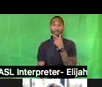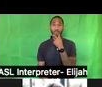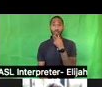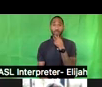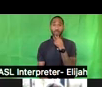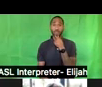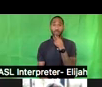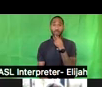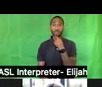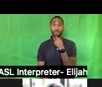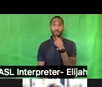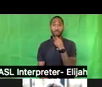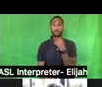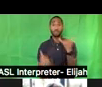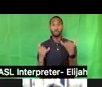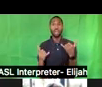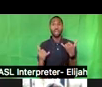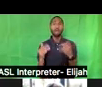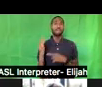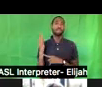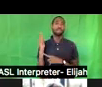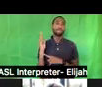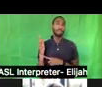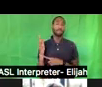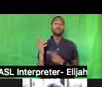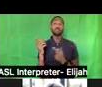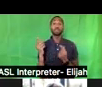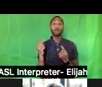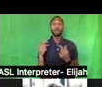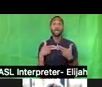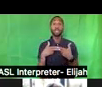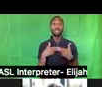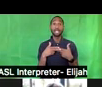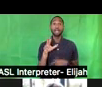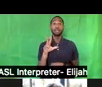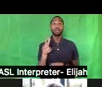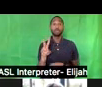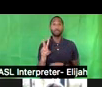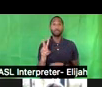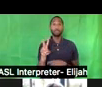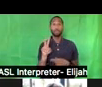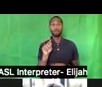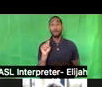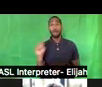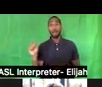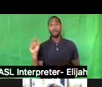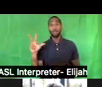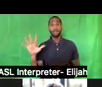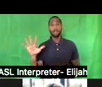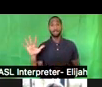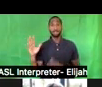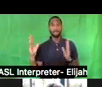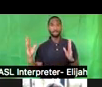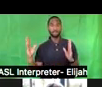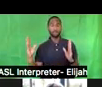going to spend the next 5 minutes on slides 32 to 35.